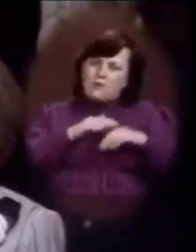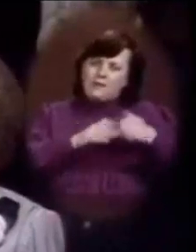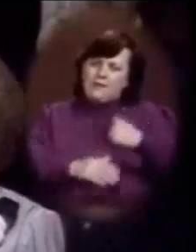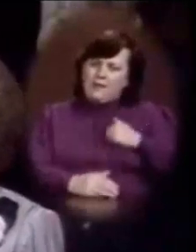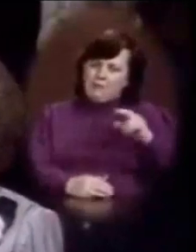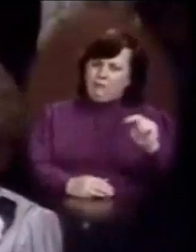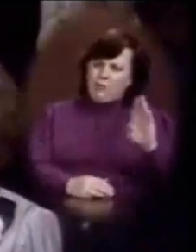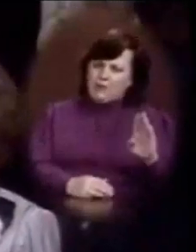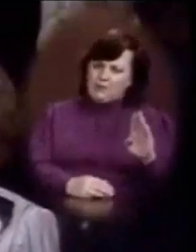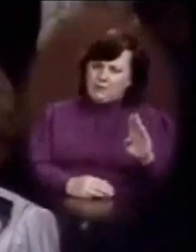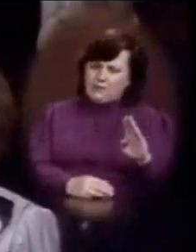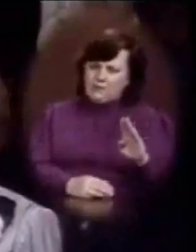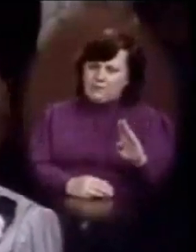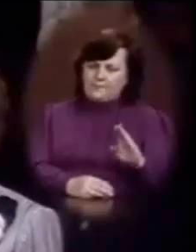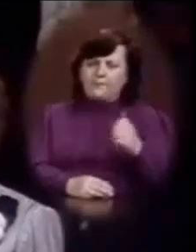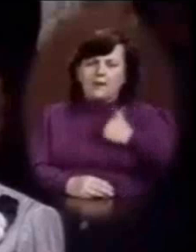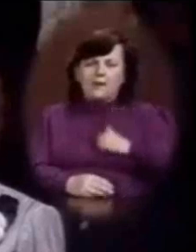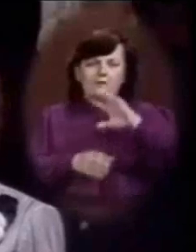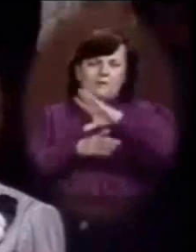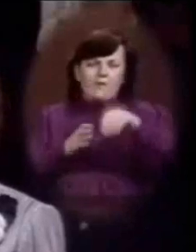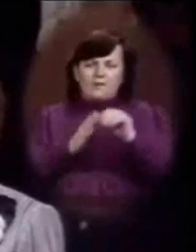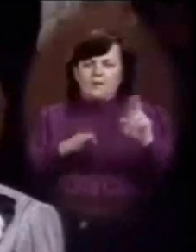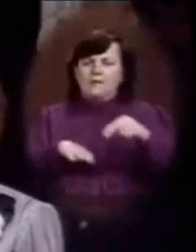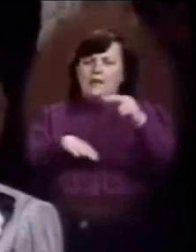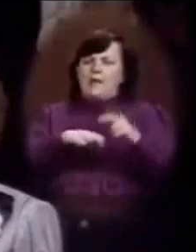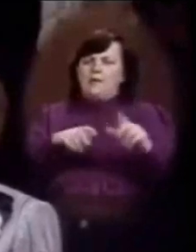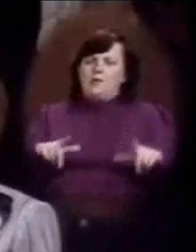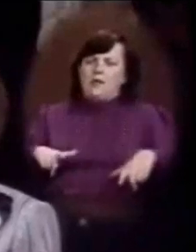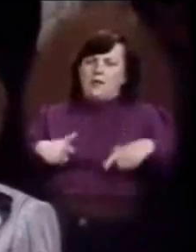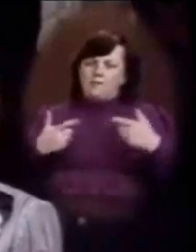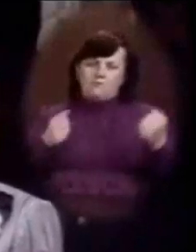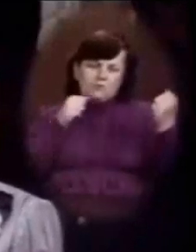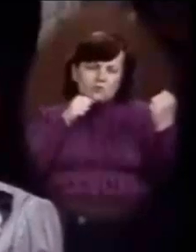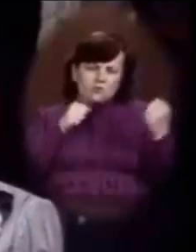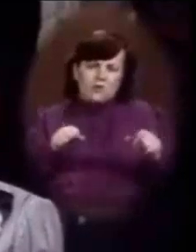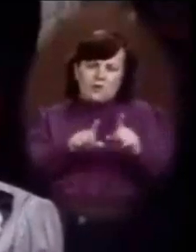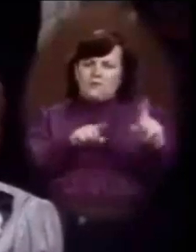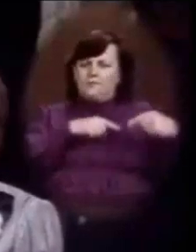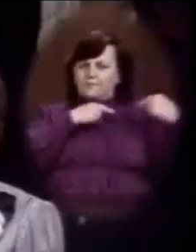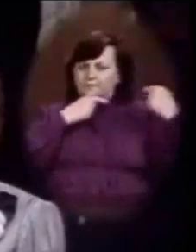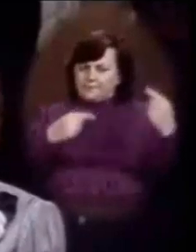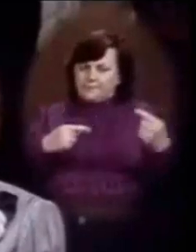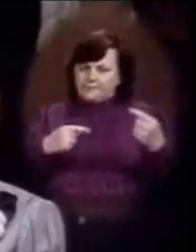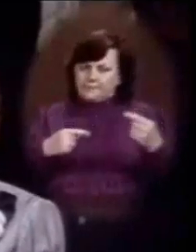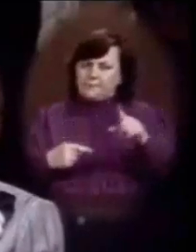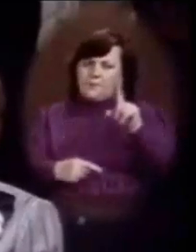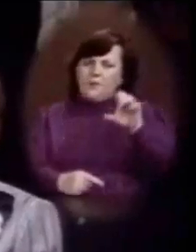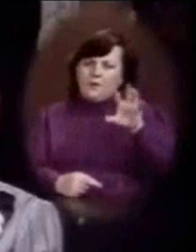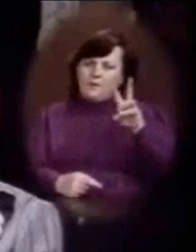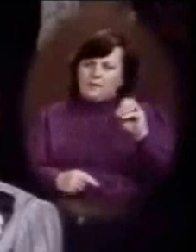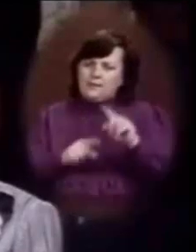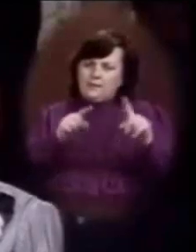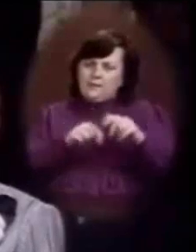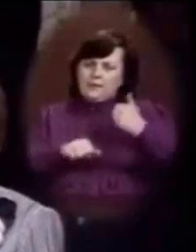Canada's involvement in our national life is as strong as ever. There are no less than 160 Canadian